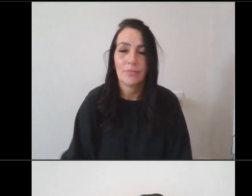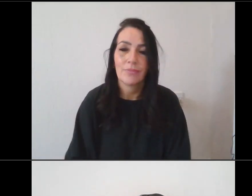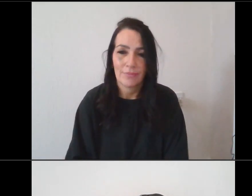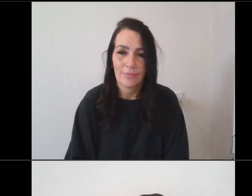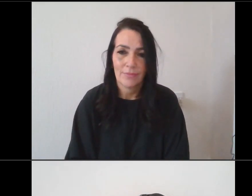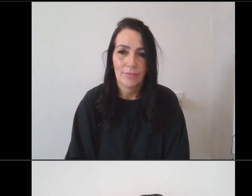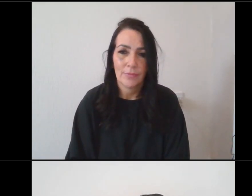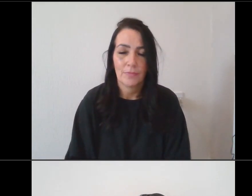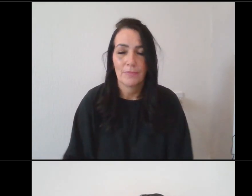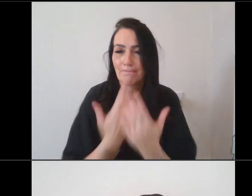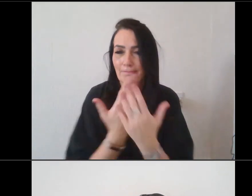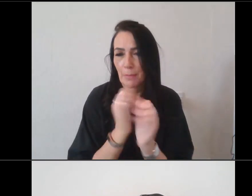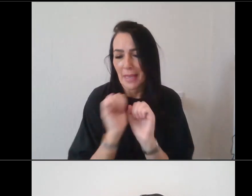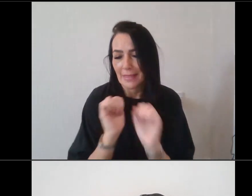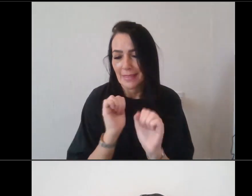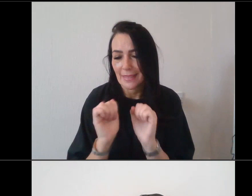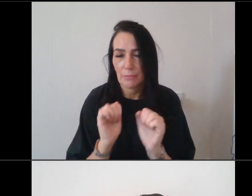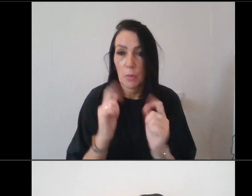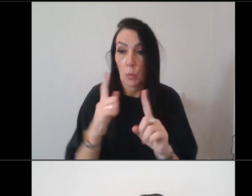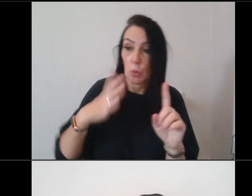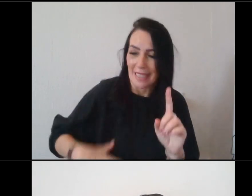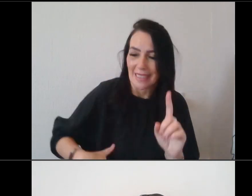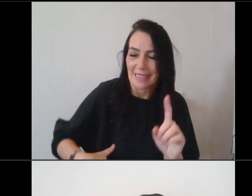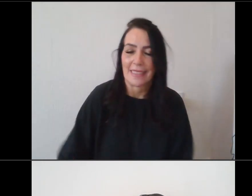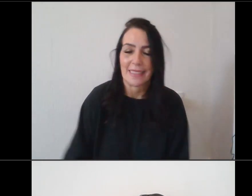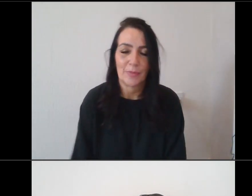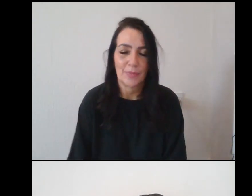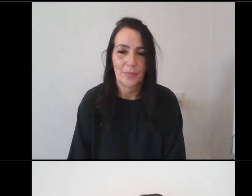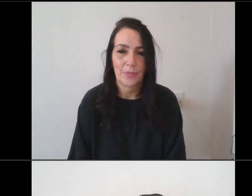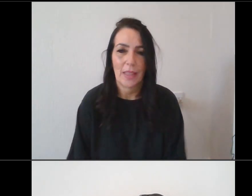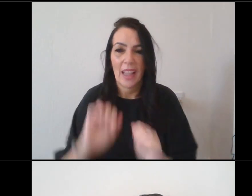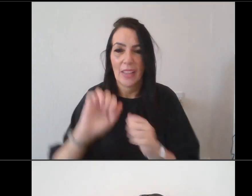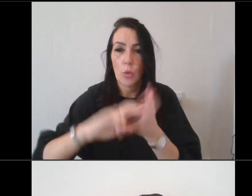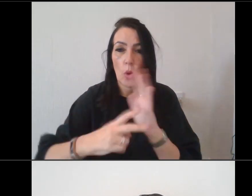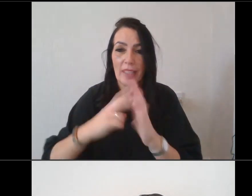does depend on what you need and what your organisation needs.